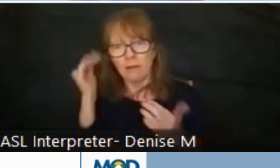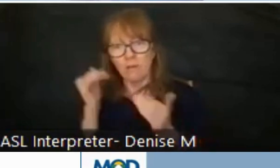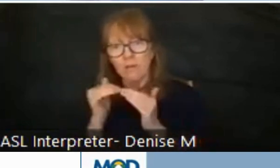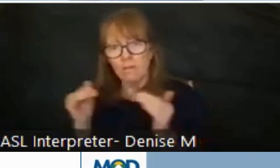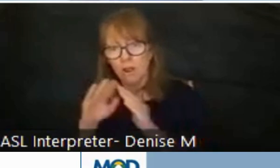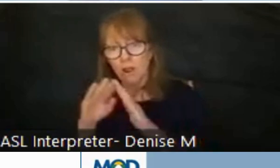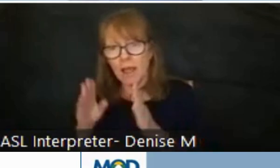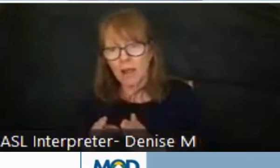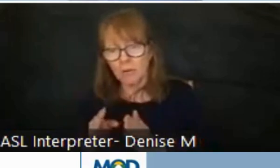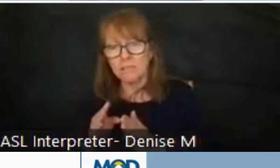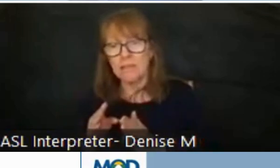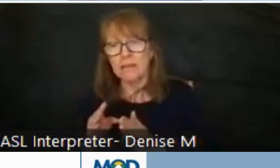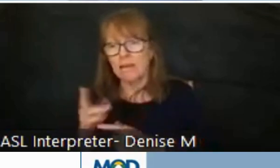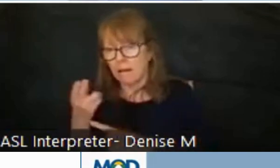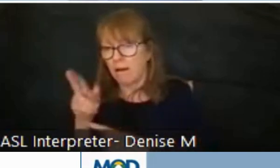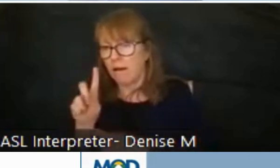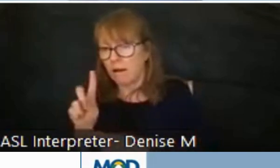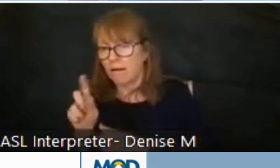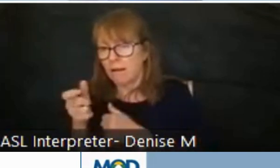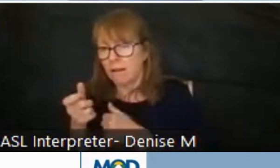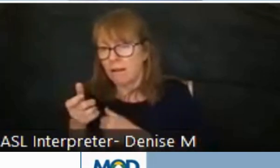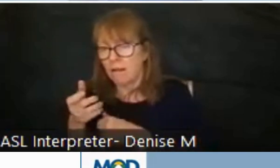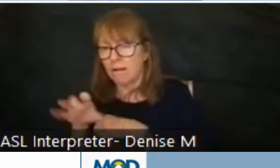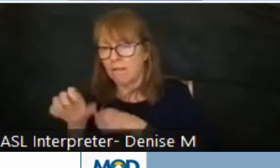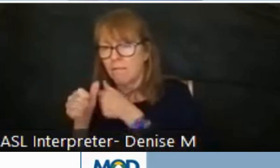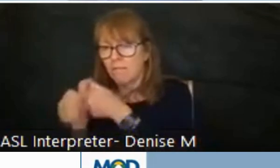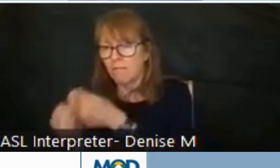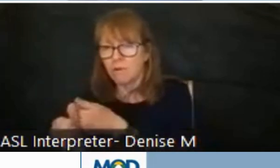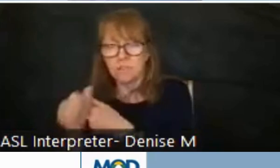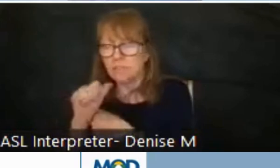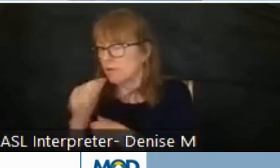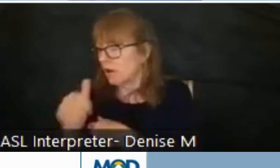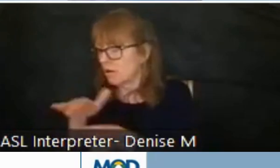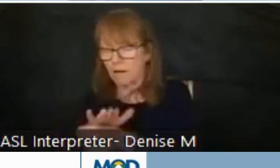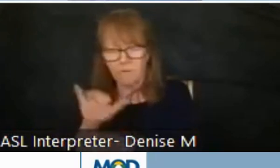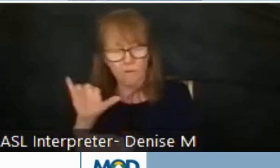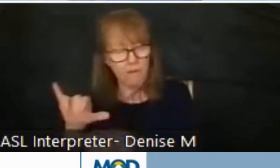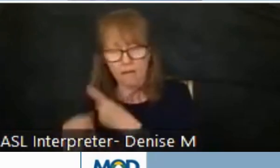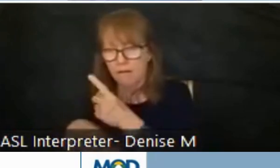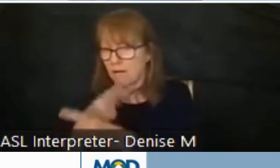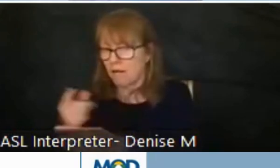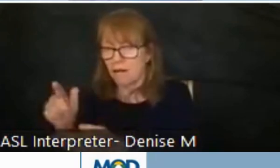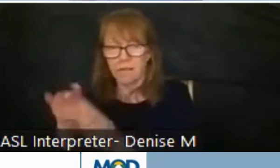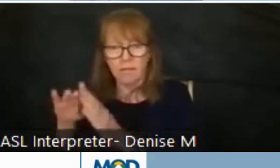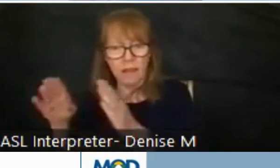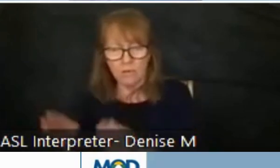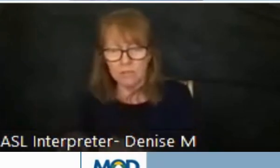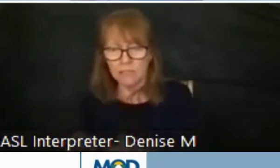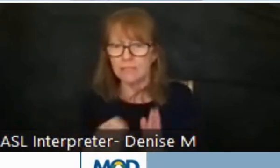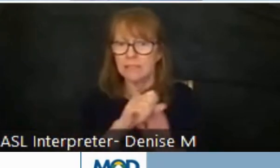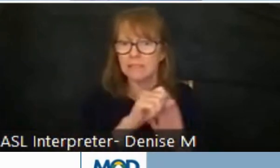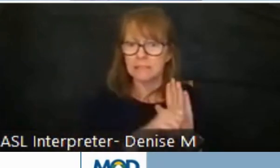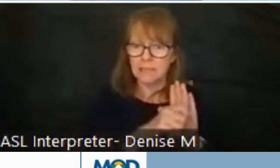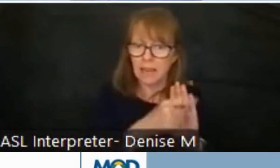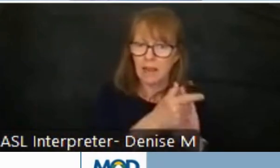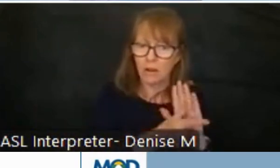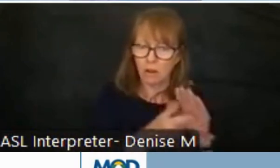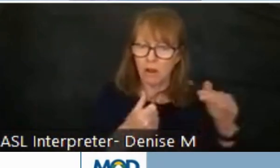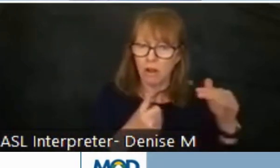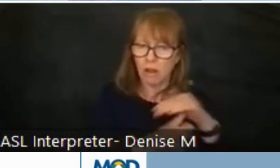not cover these types of housing. The state law, which is enforced by MCAD,